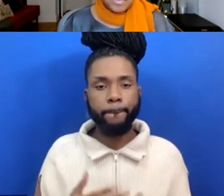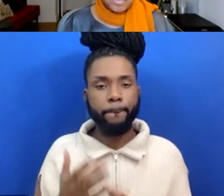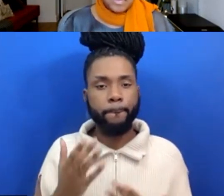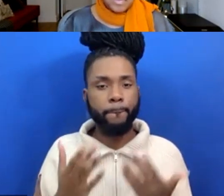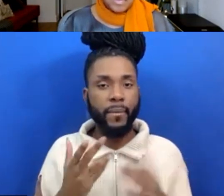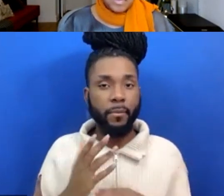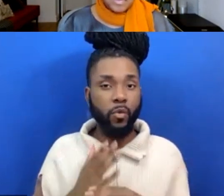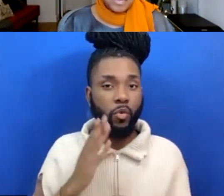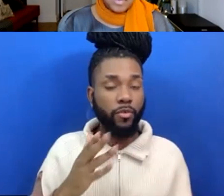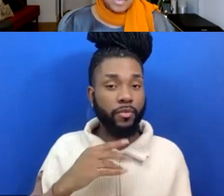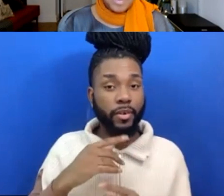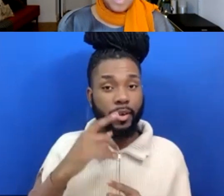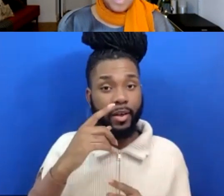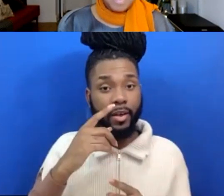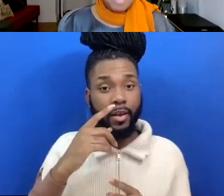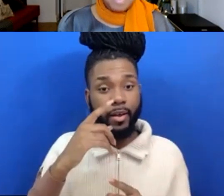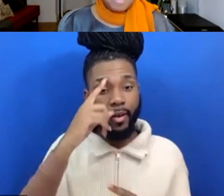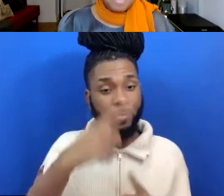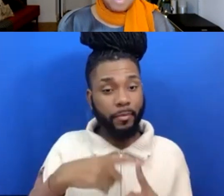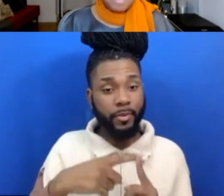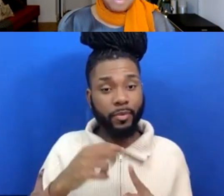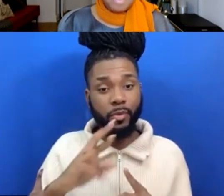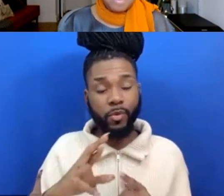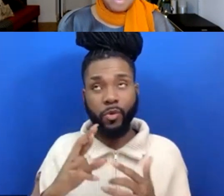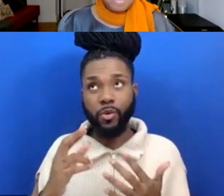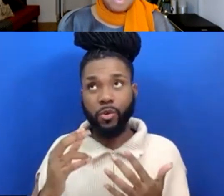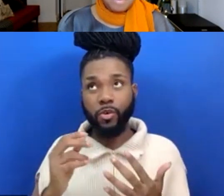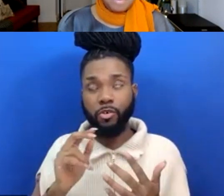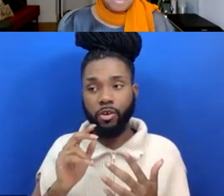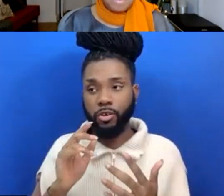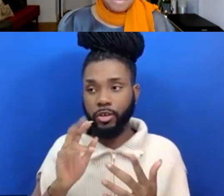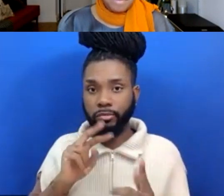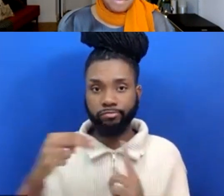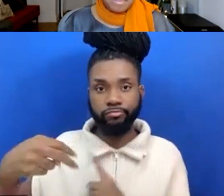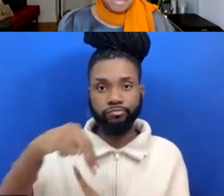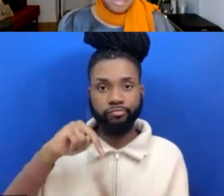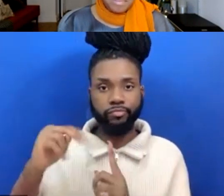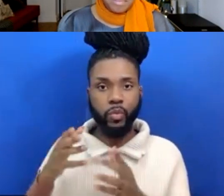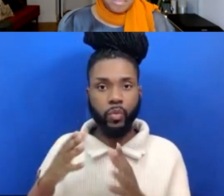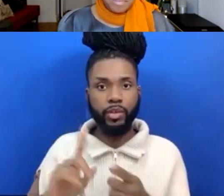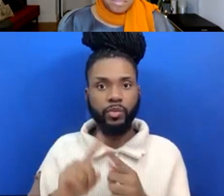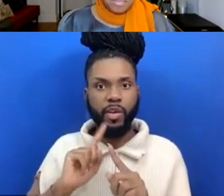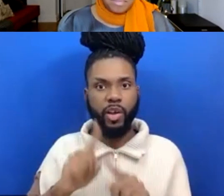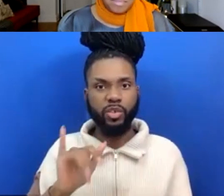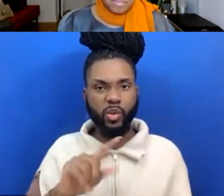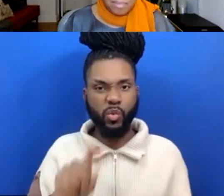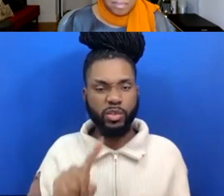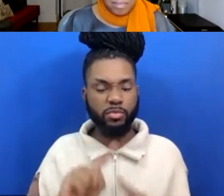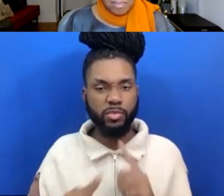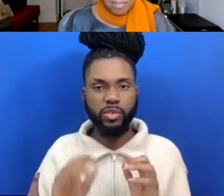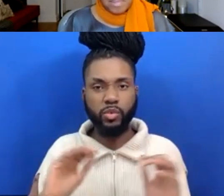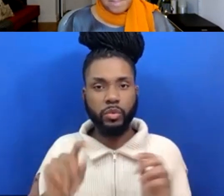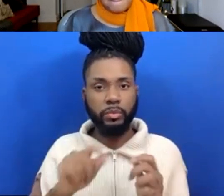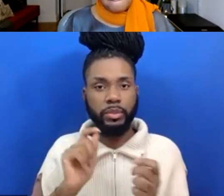optimistic or Pollyanna-ish way of understanding the question, but it is not a set of terms that I